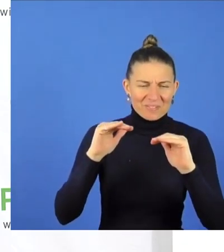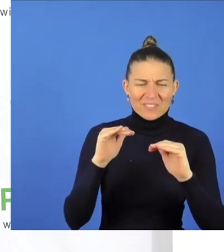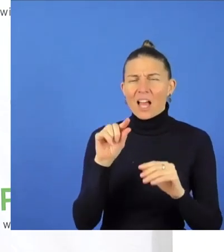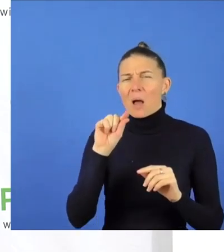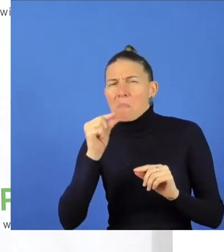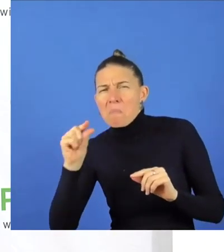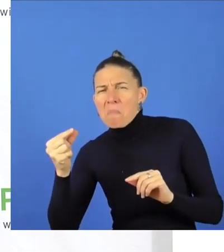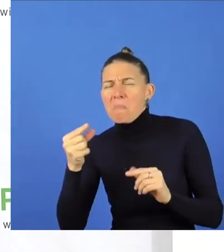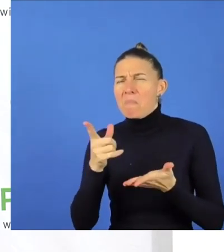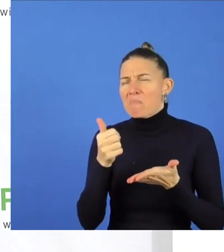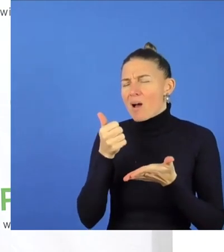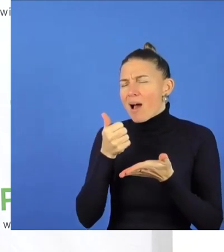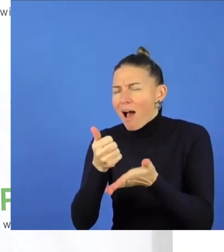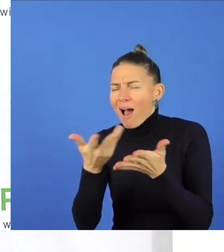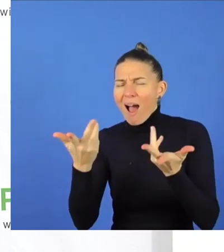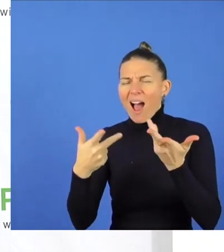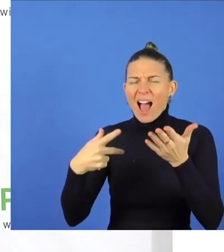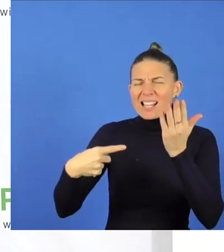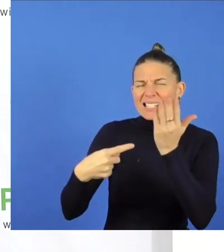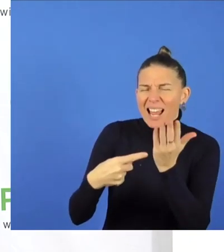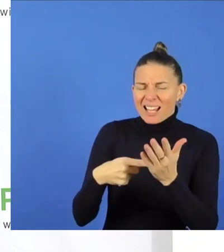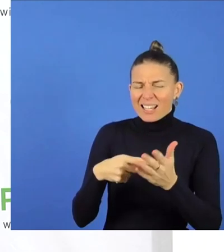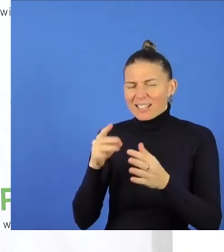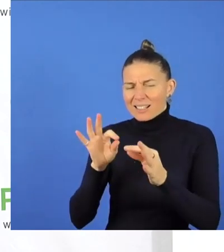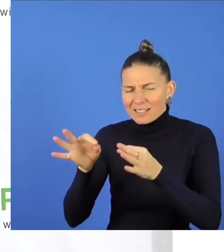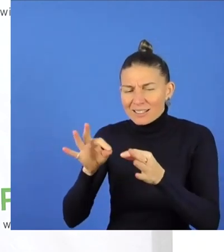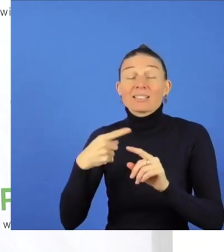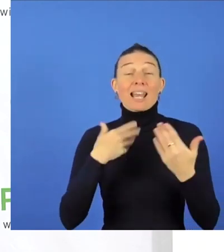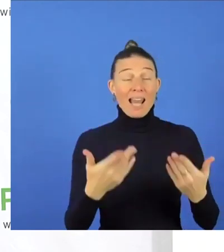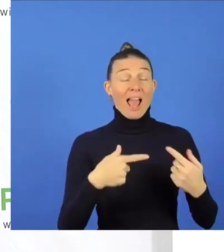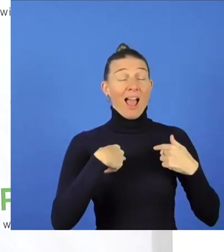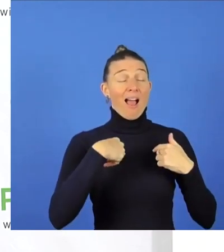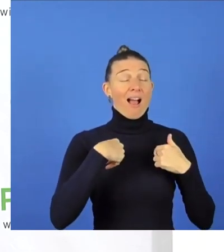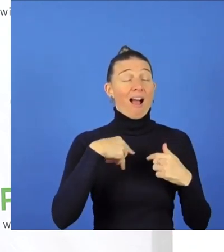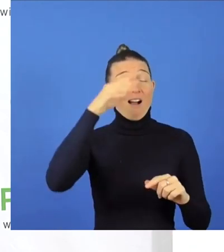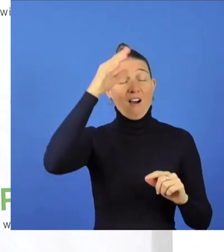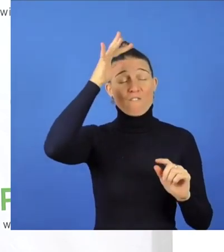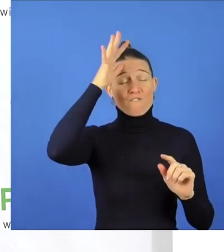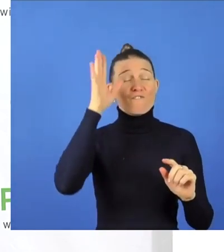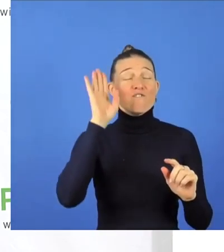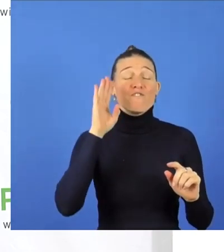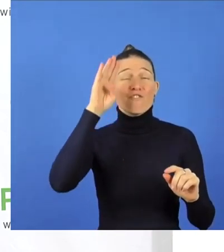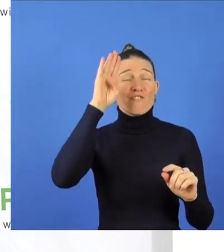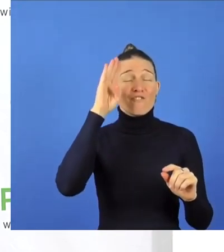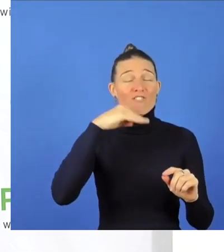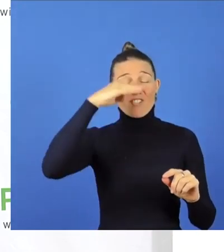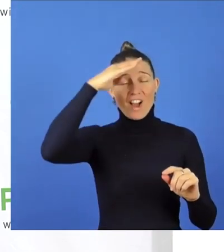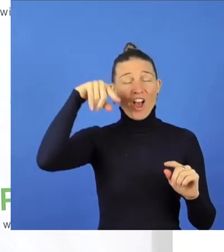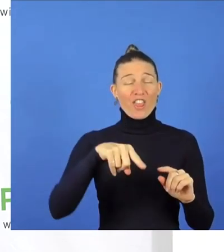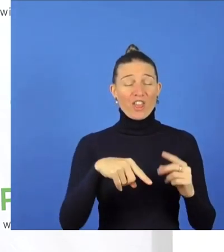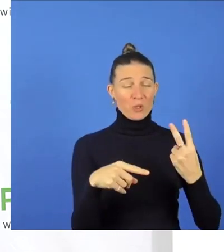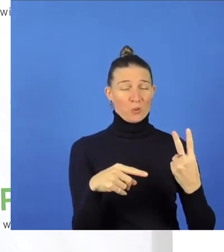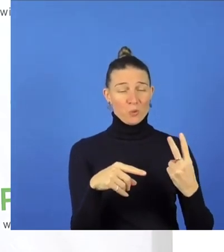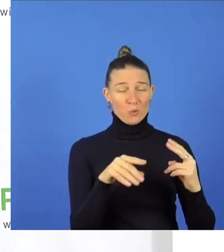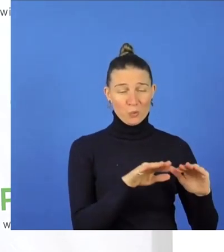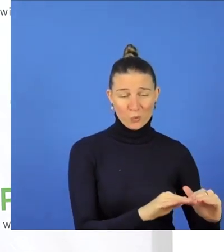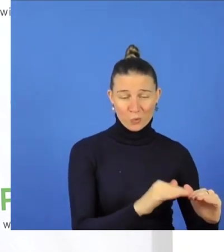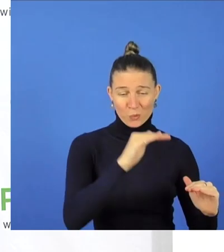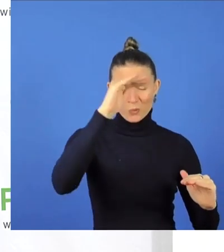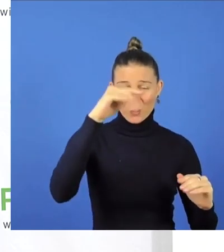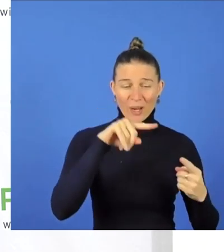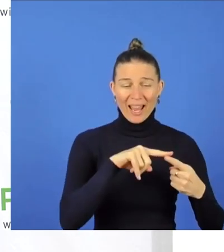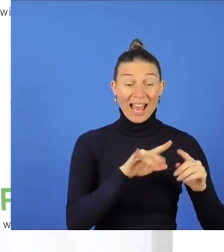technical things. I'm father of two sons. The one is 10, the other is 19, so I have some relation to gaming,